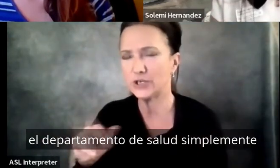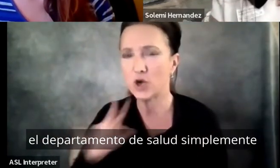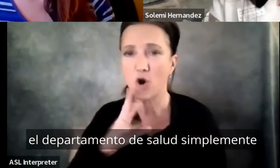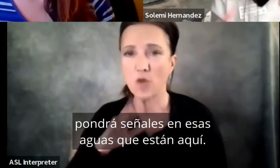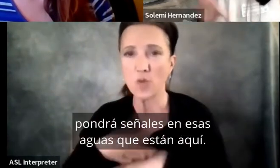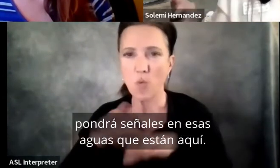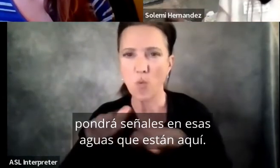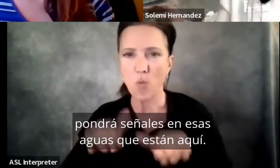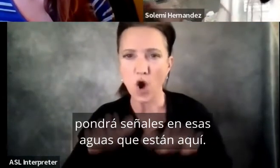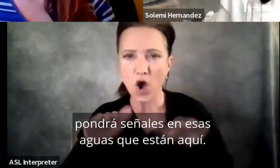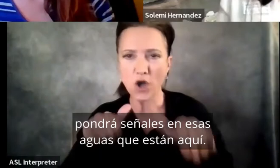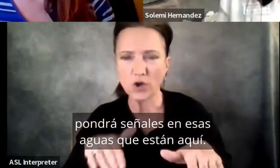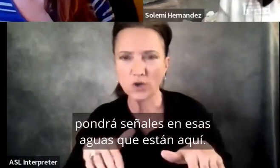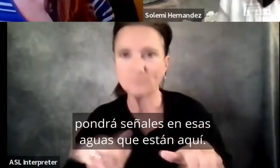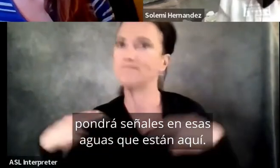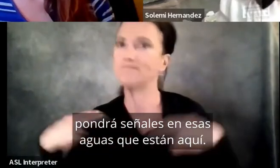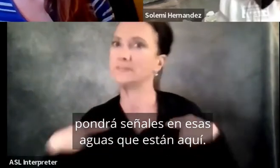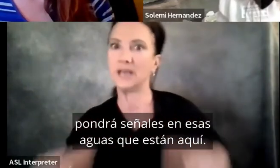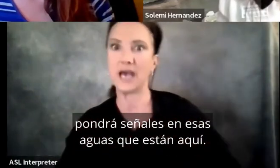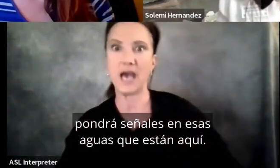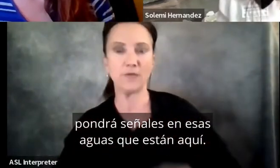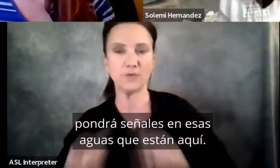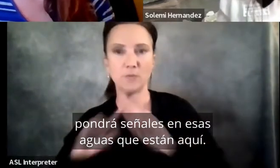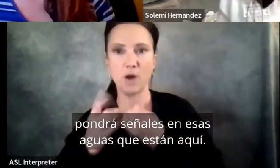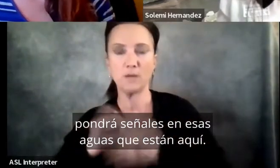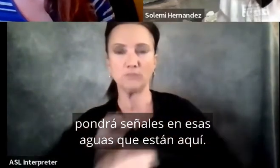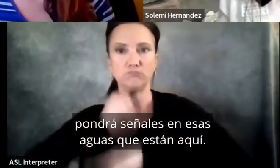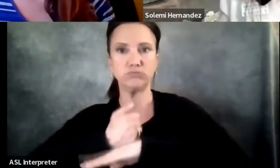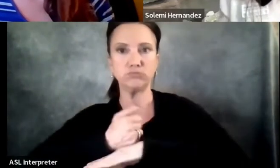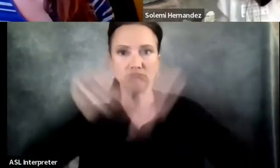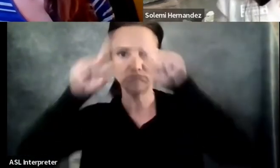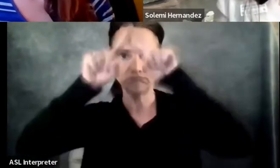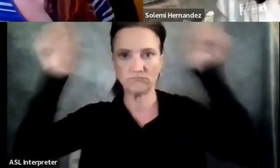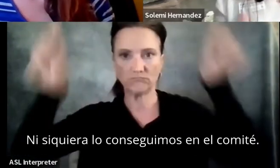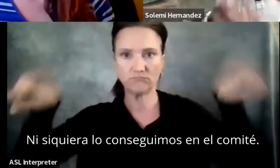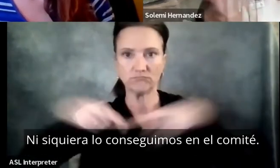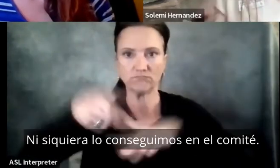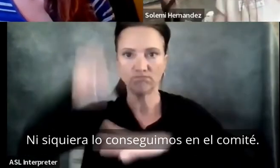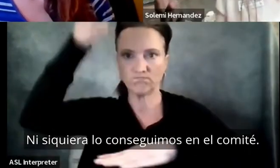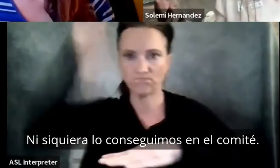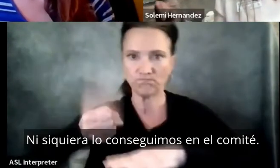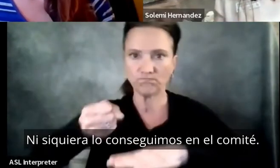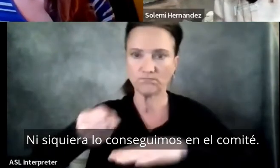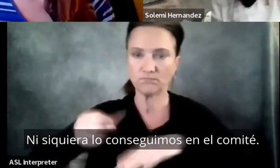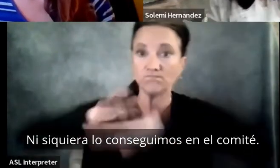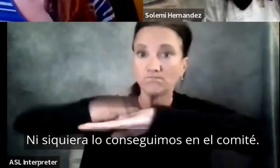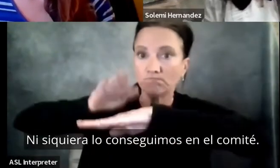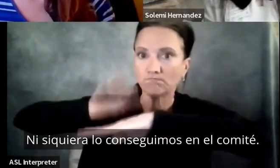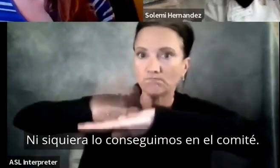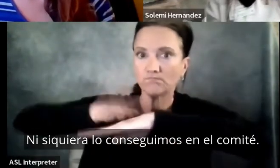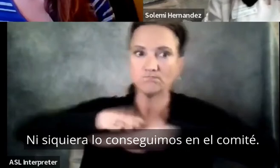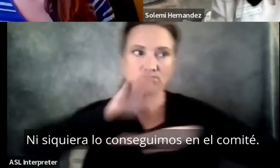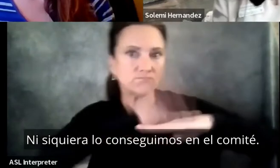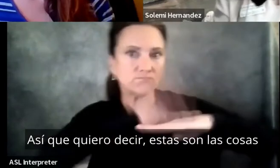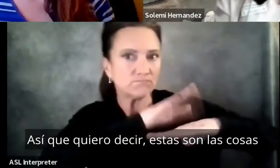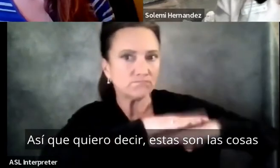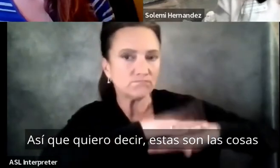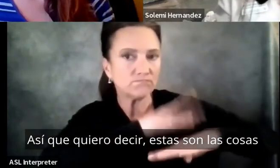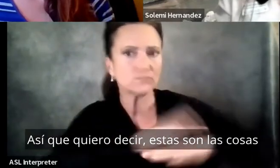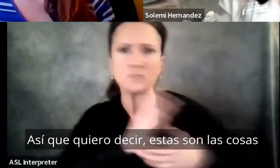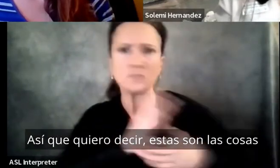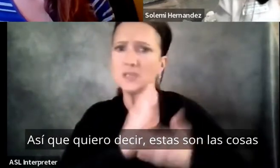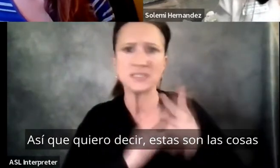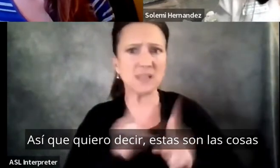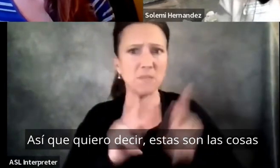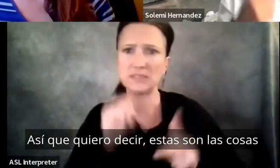department just will put signs on those waters that are impaired. We didn't even get it on committee. So,